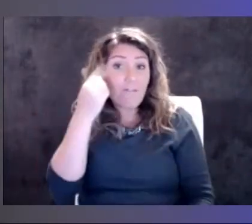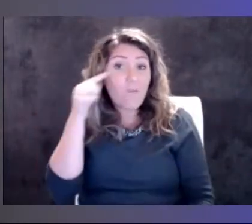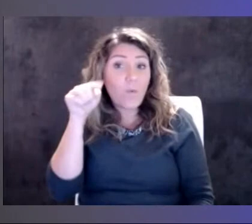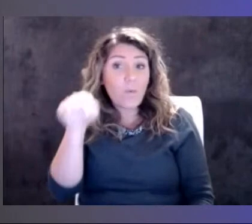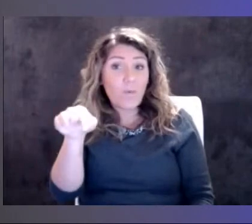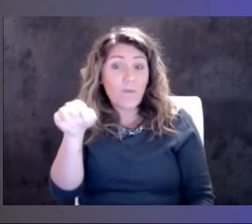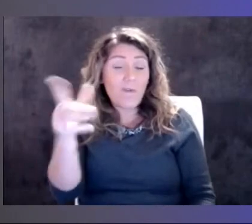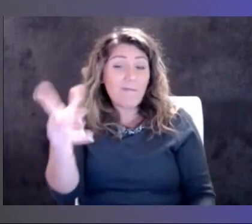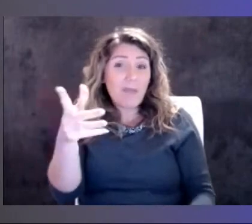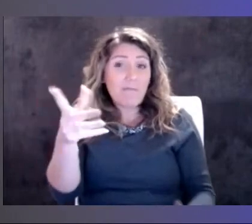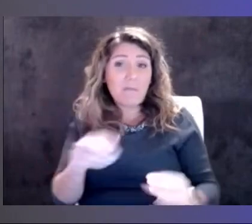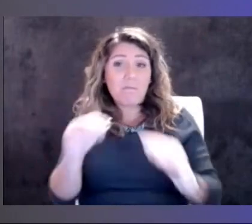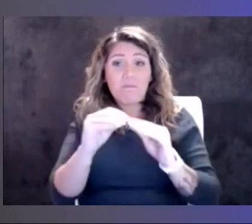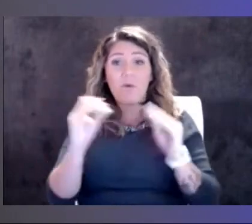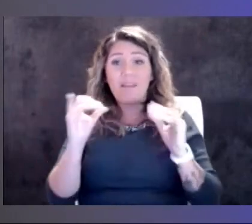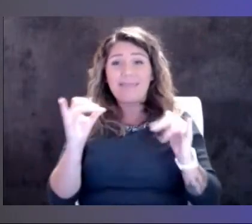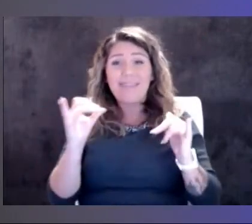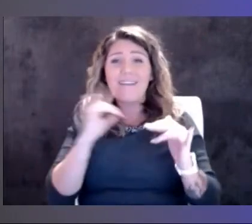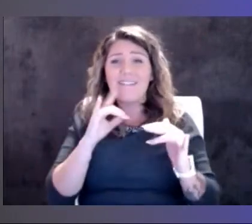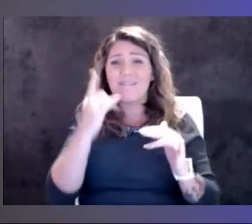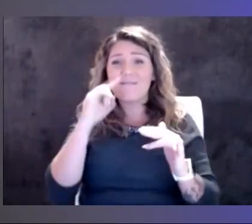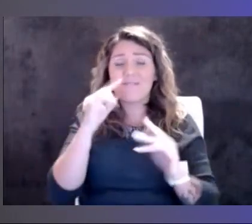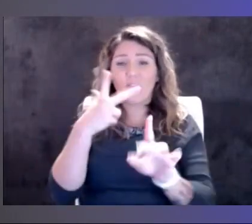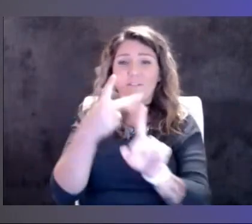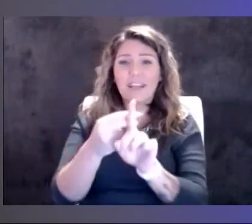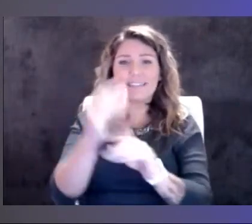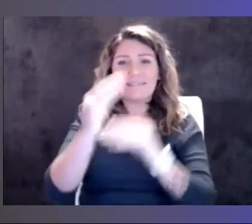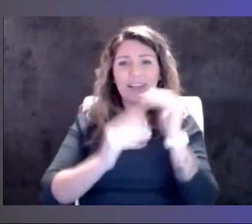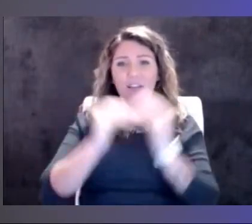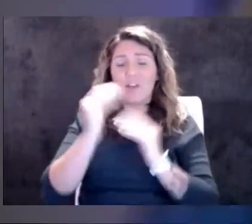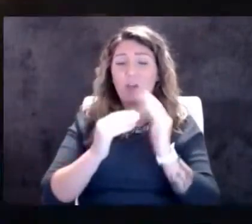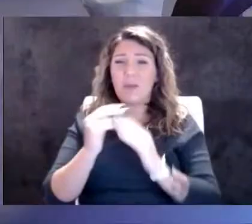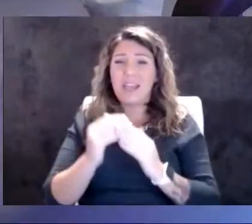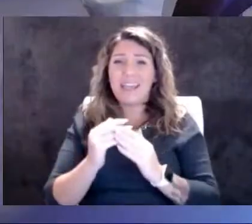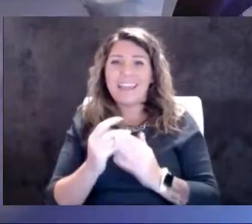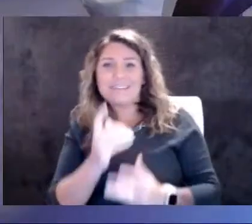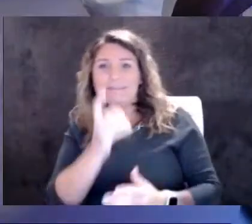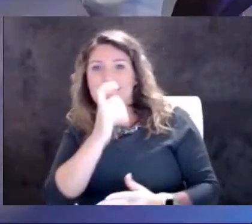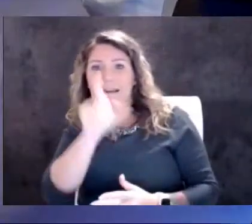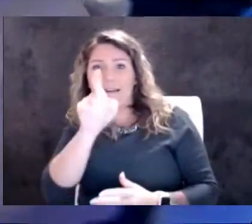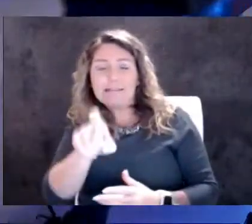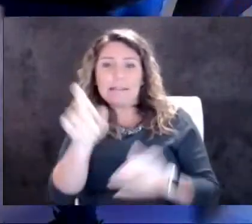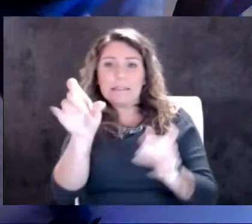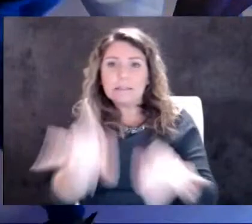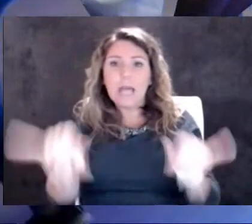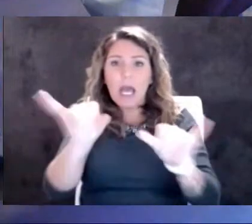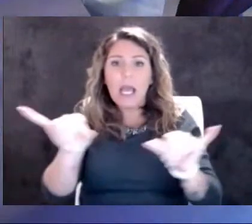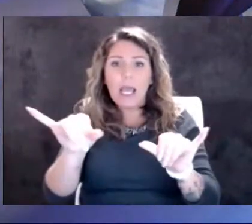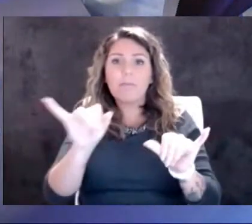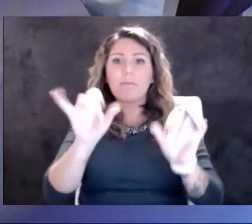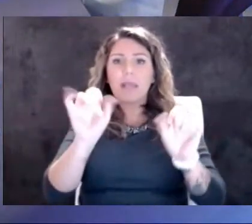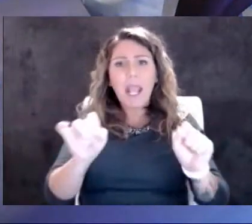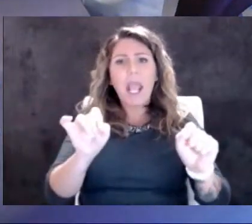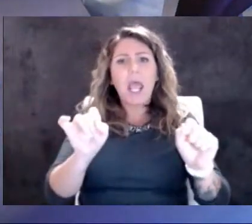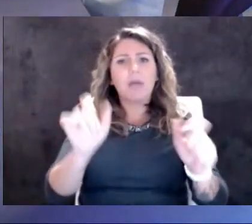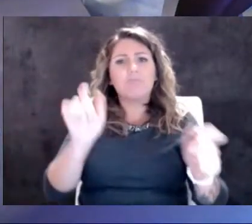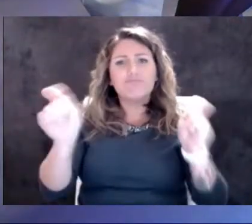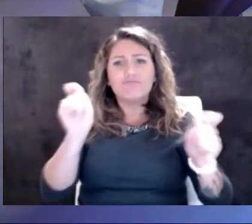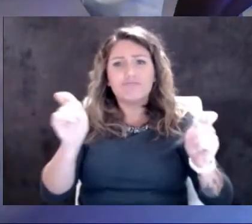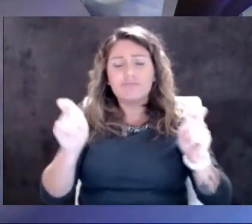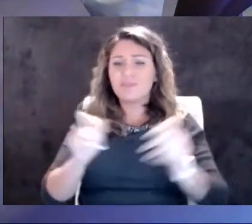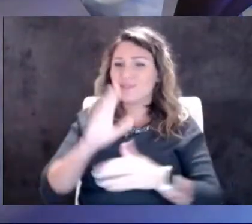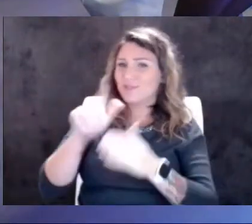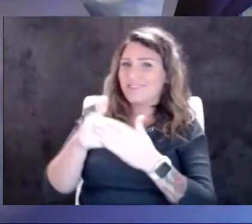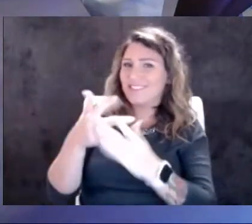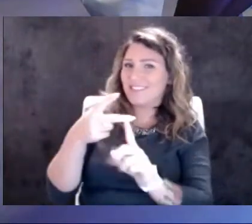you more likely to get vaccinated, and that one size doesn't fit all. So as we get all our vaccines done here, thanks to